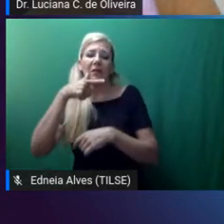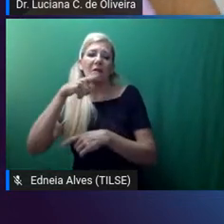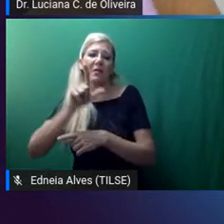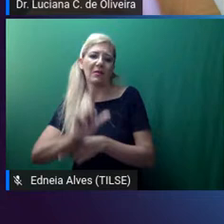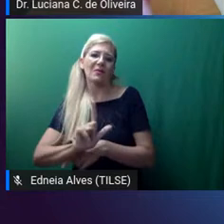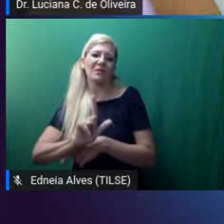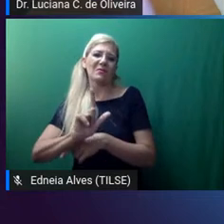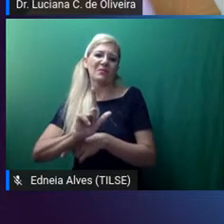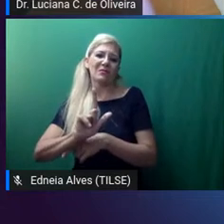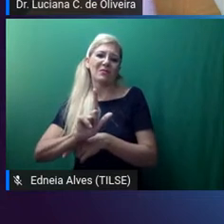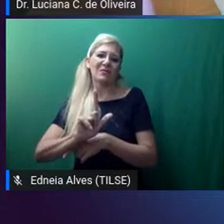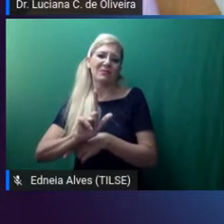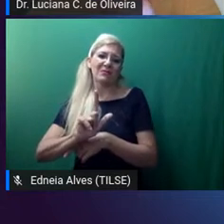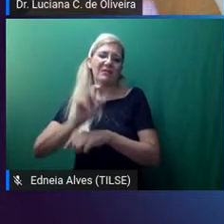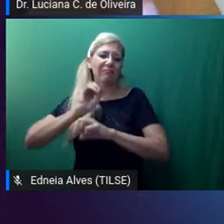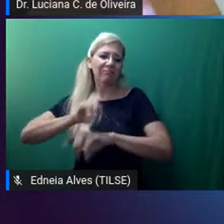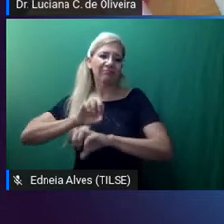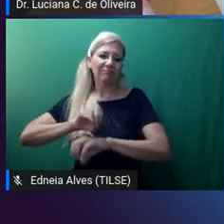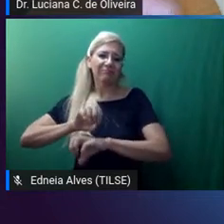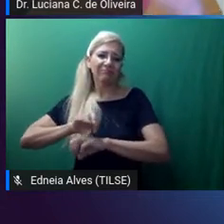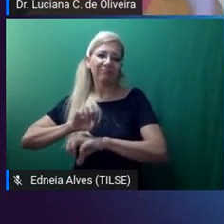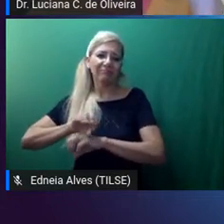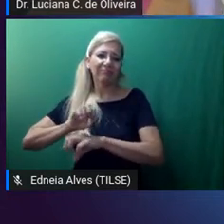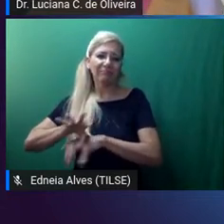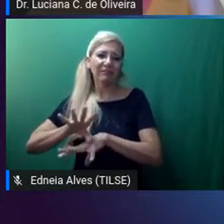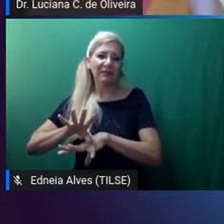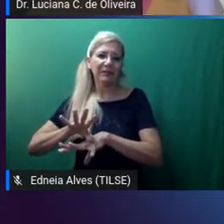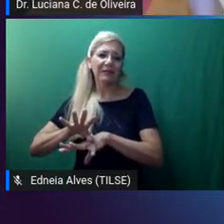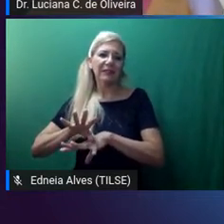bilingual education, they haven't been approved by MECI yet,